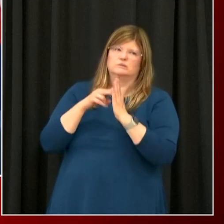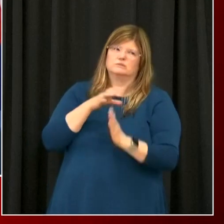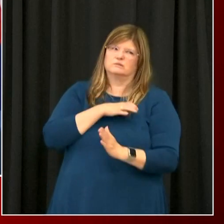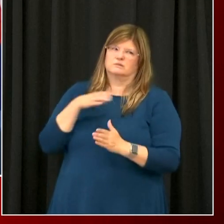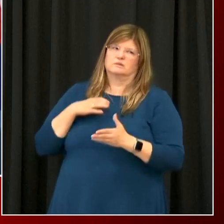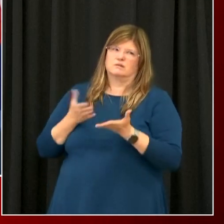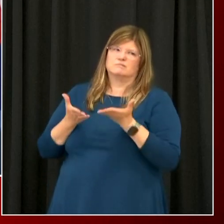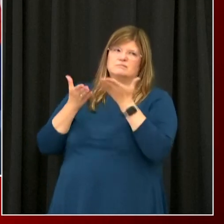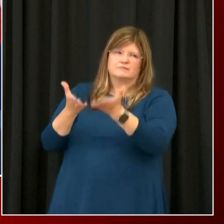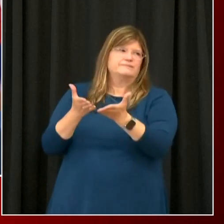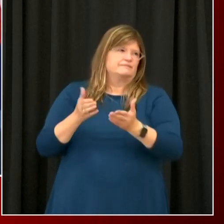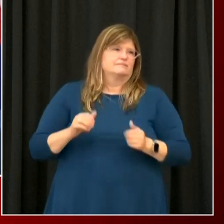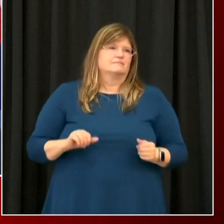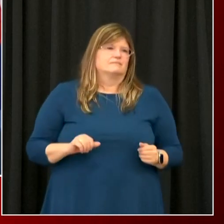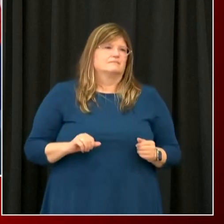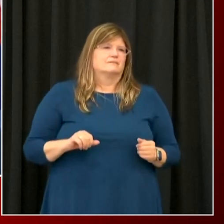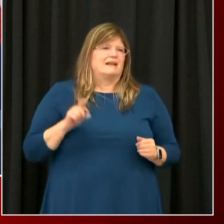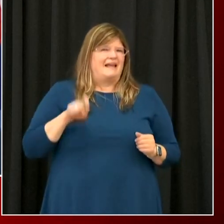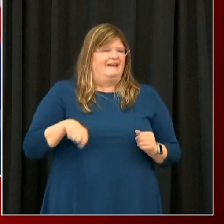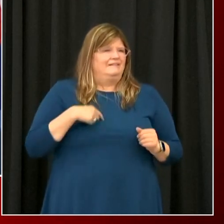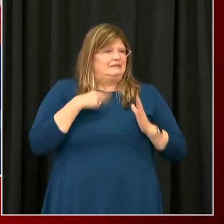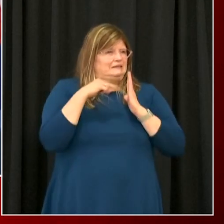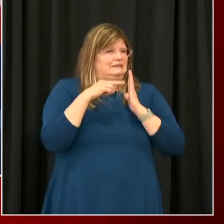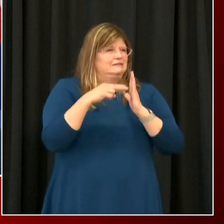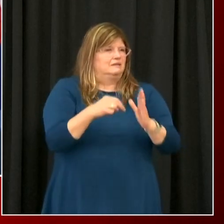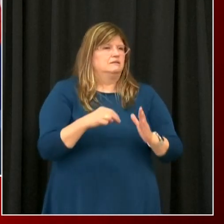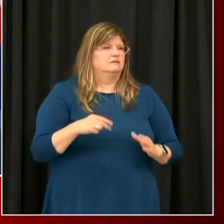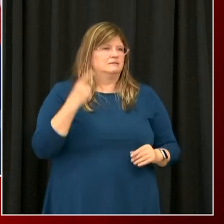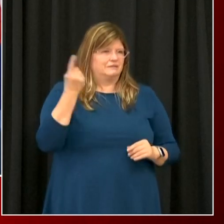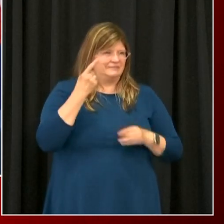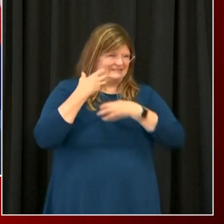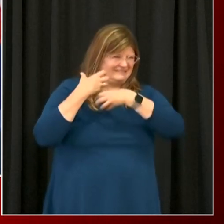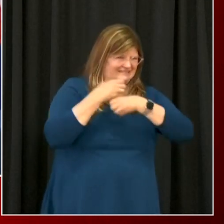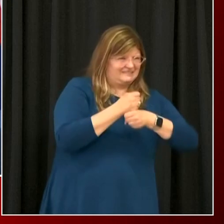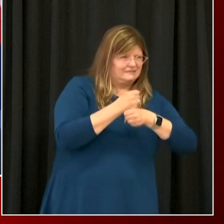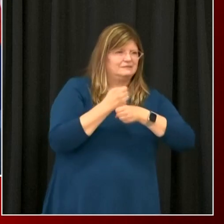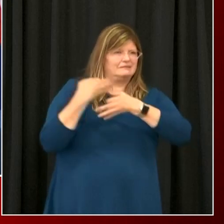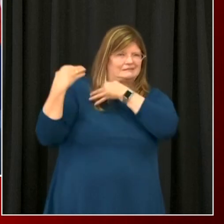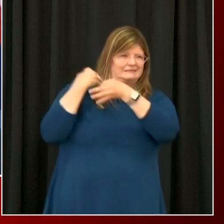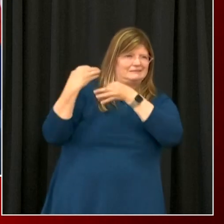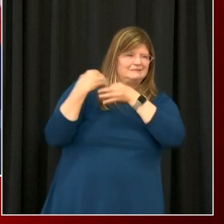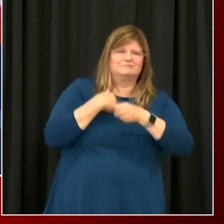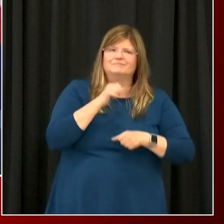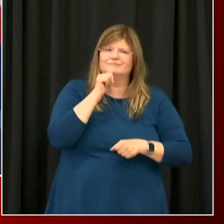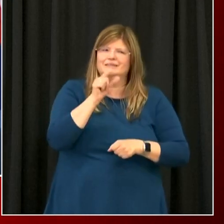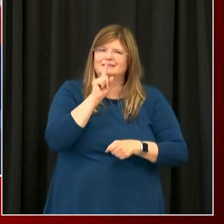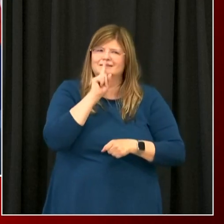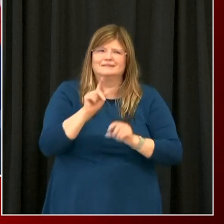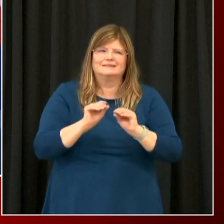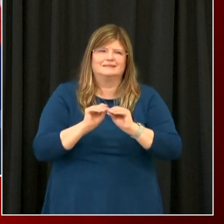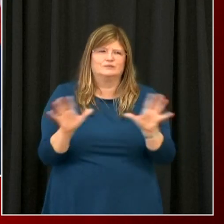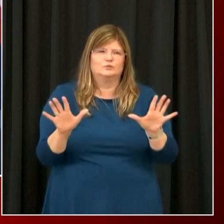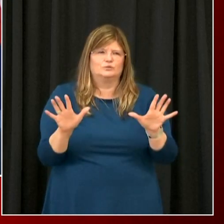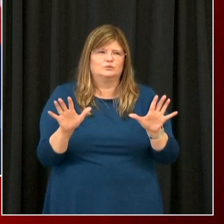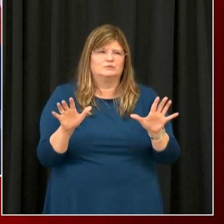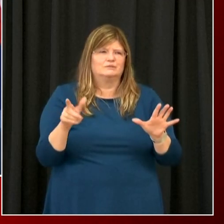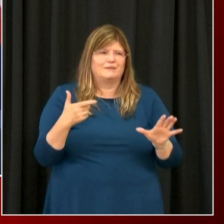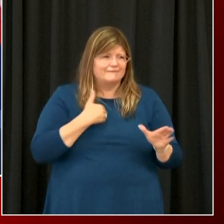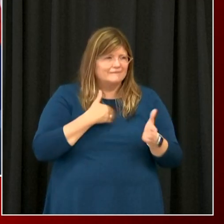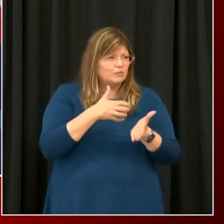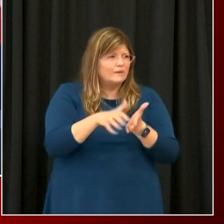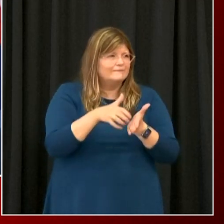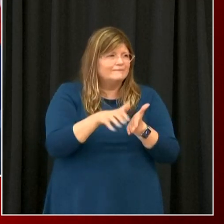on what the subsections are. I don't know if a draft has been released. You have a draft? There's a summary